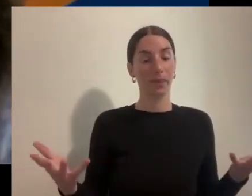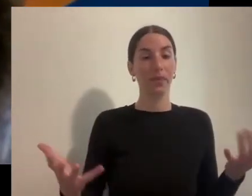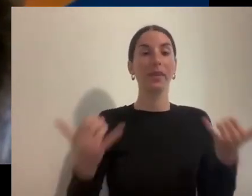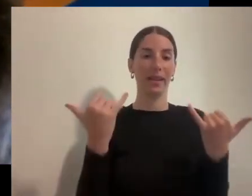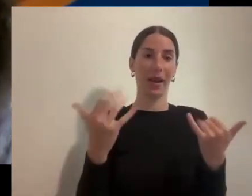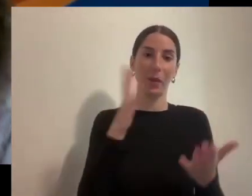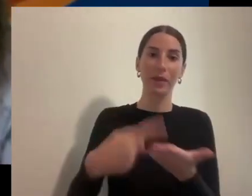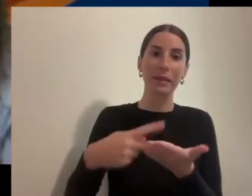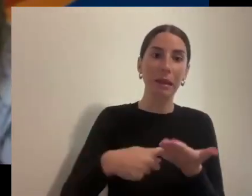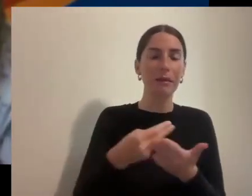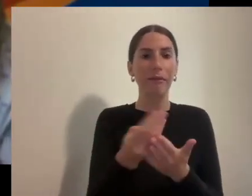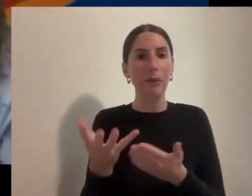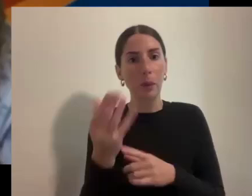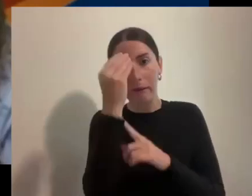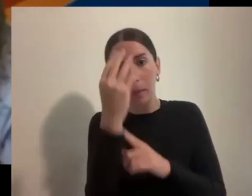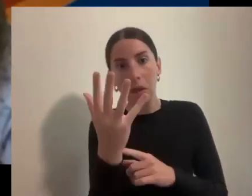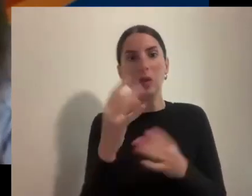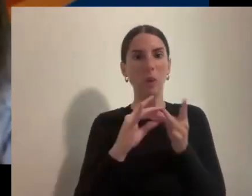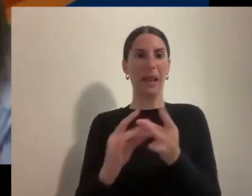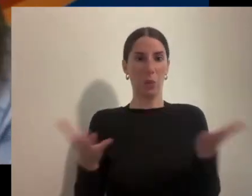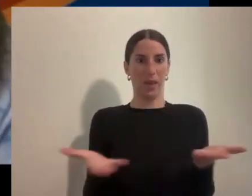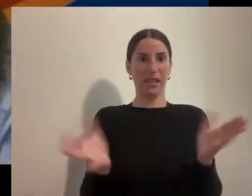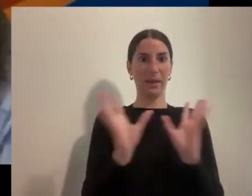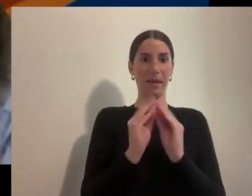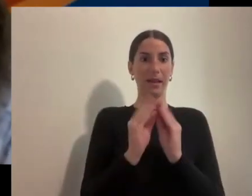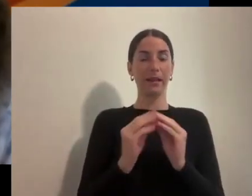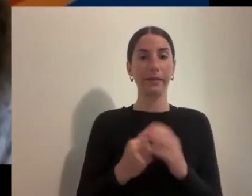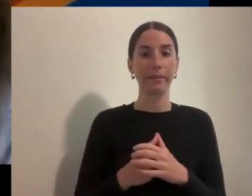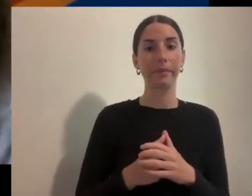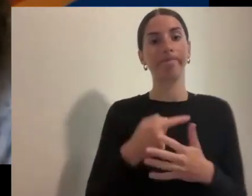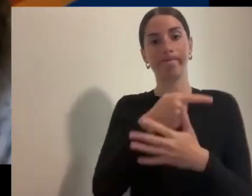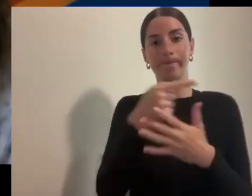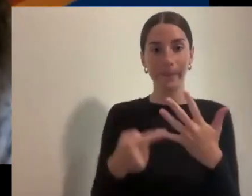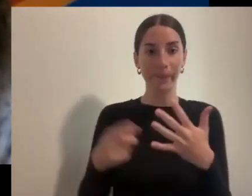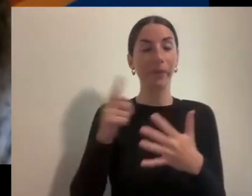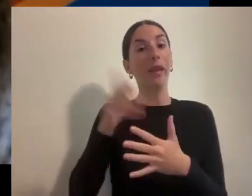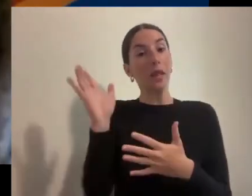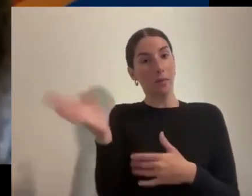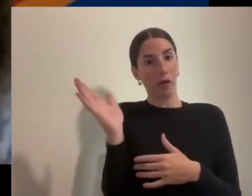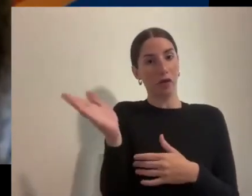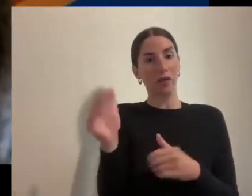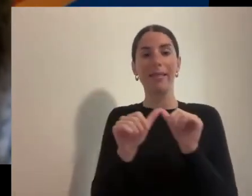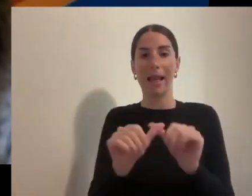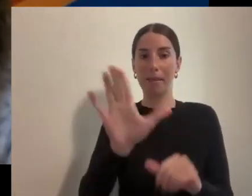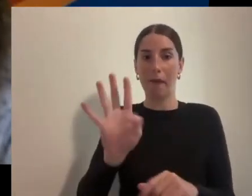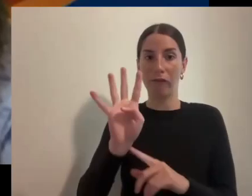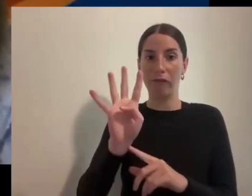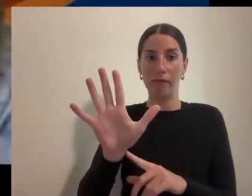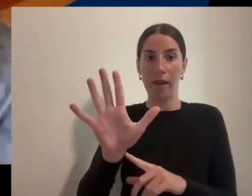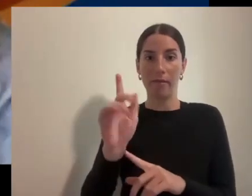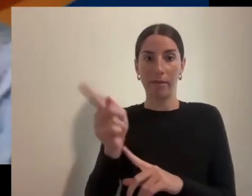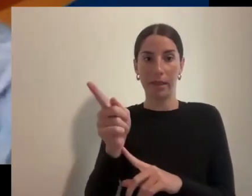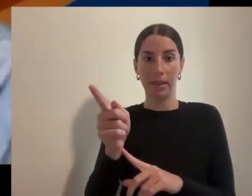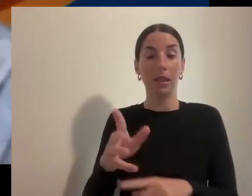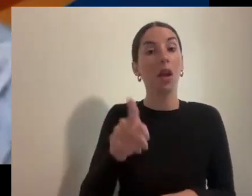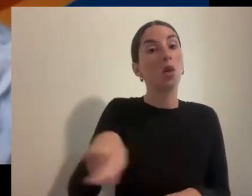over a few points regarding the webinar. A few quick notes. The presentation will last about 45 minutes, and you'll